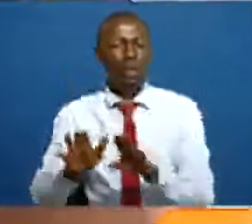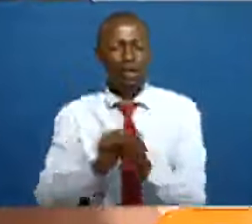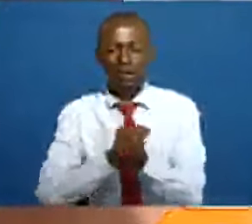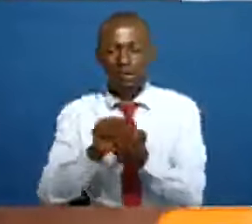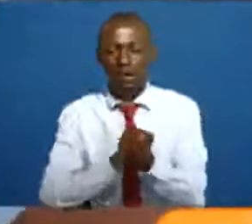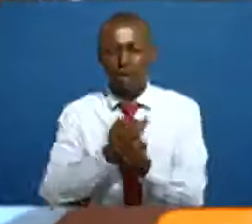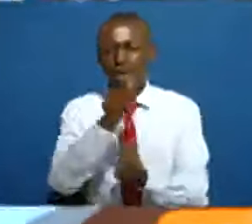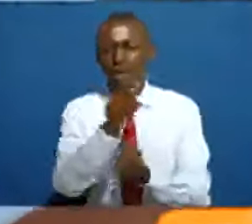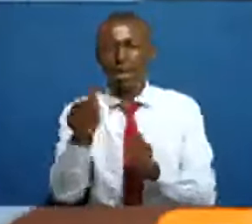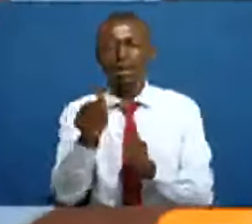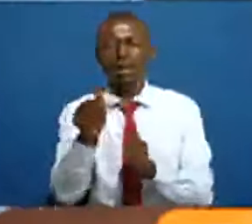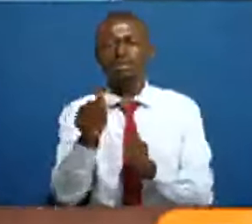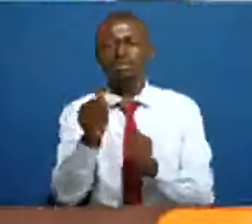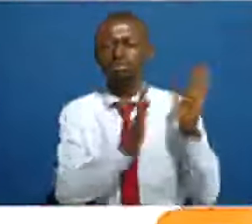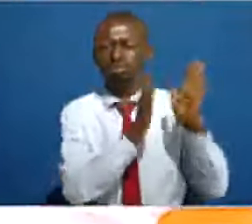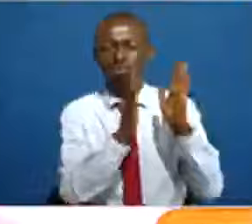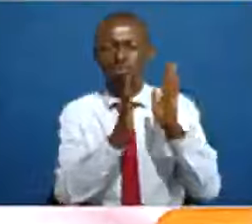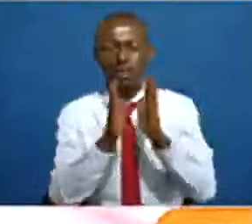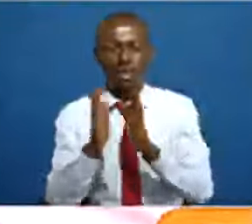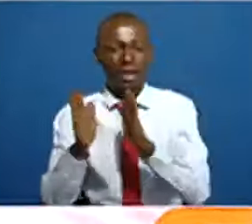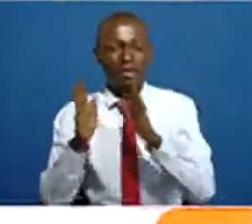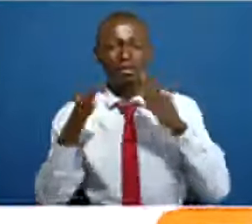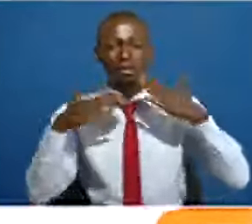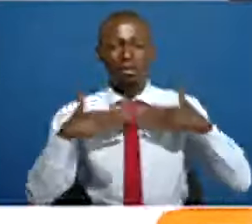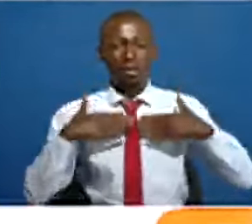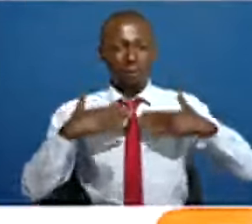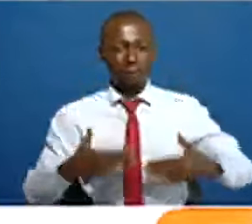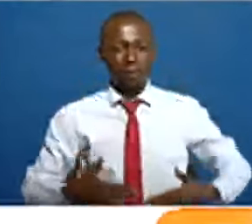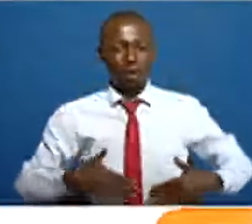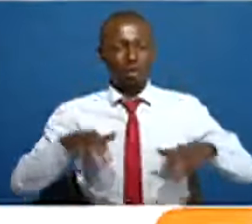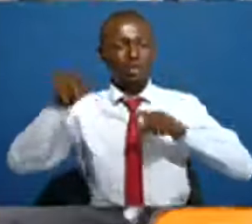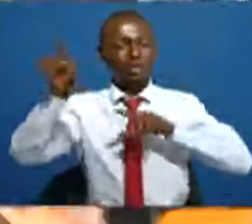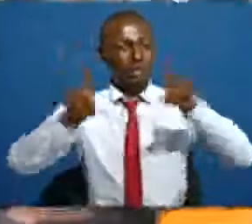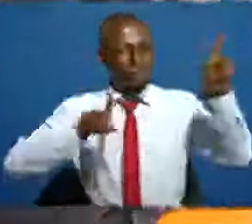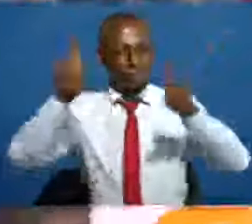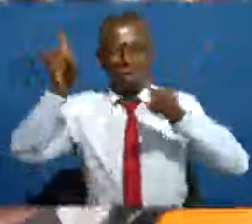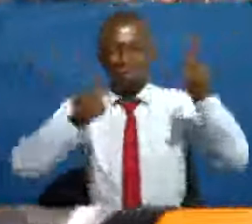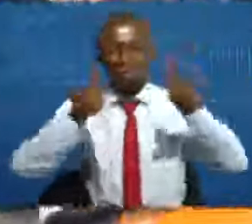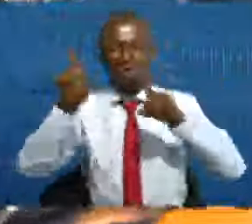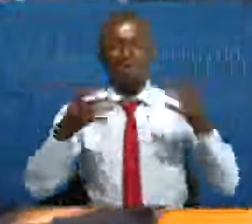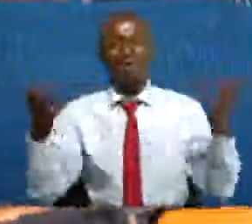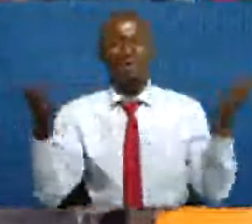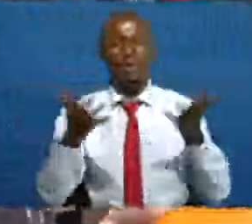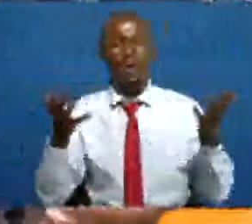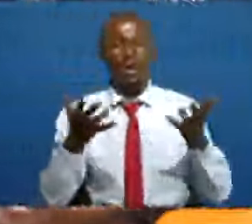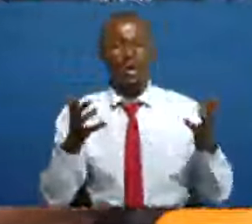Leo Nakura is making arrangements to transport his body to Tanzania.